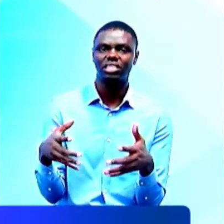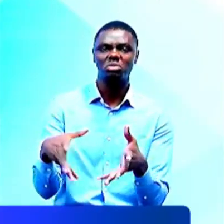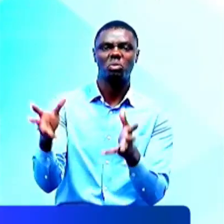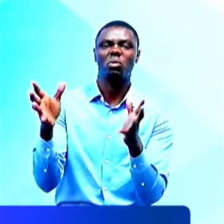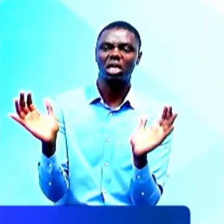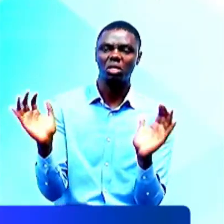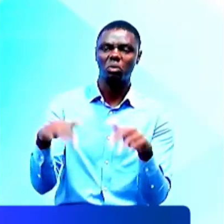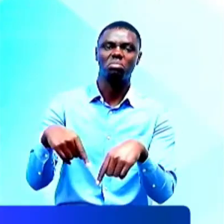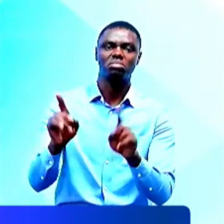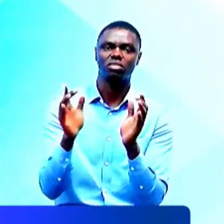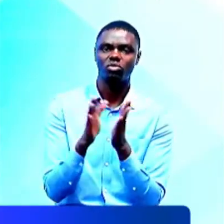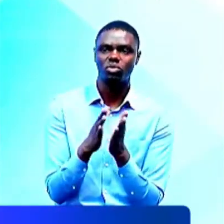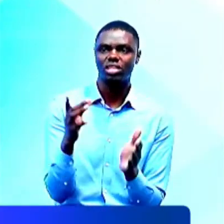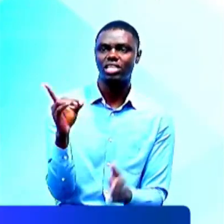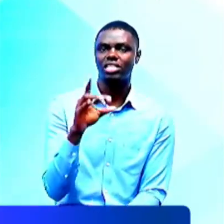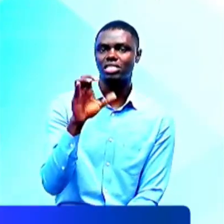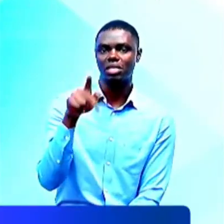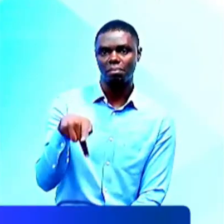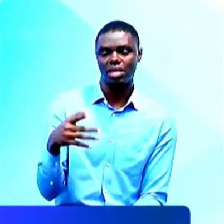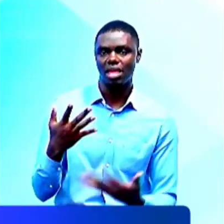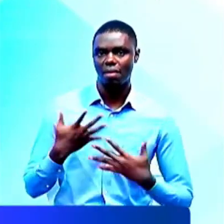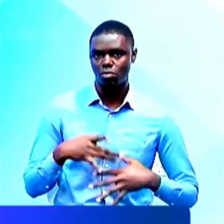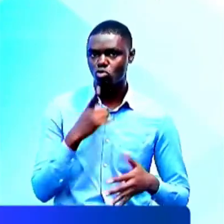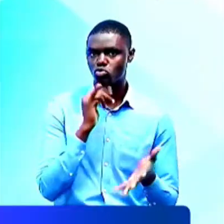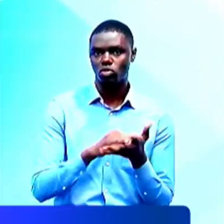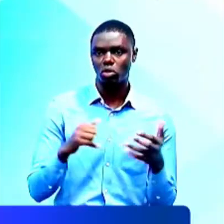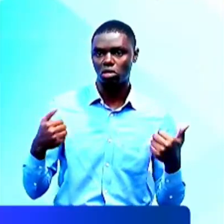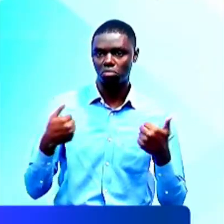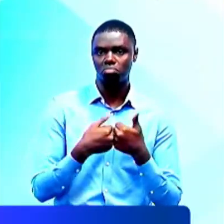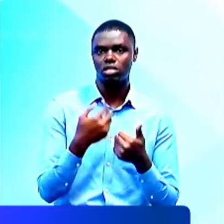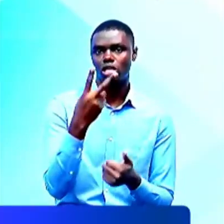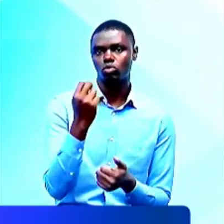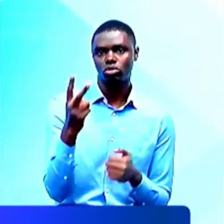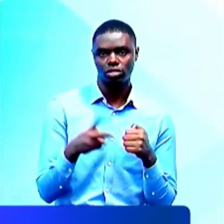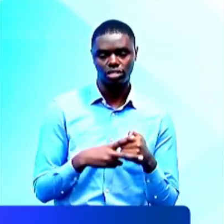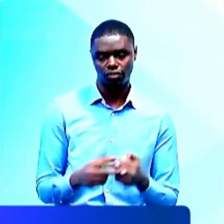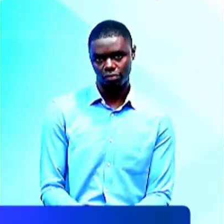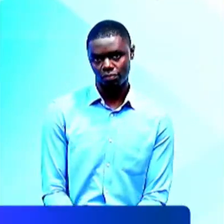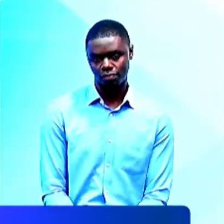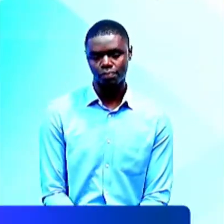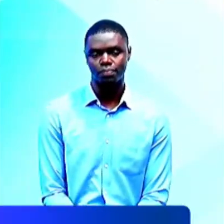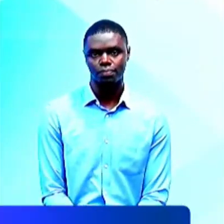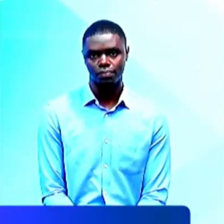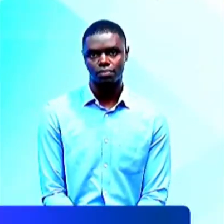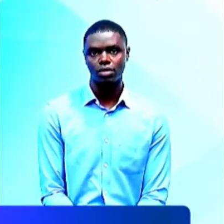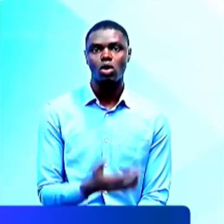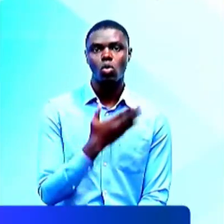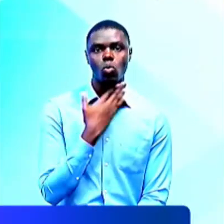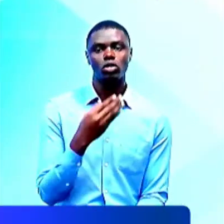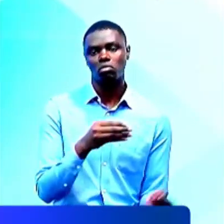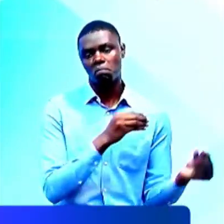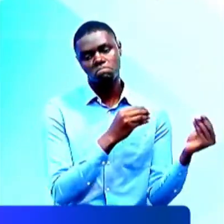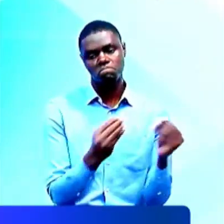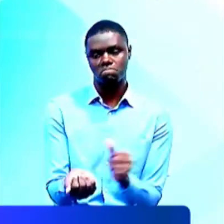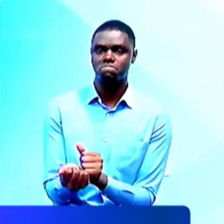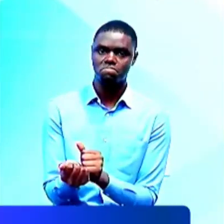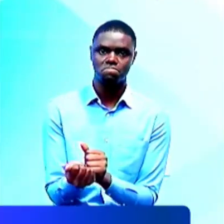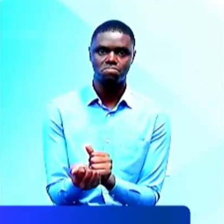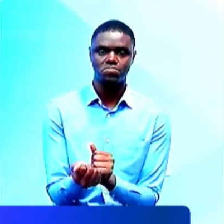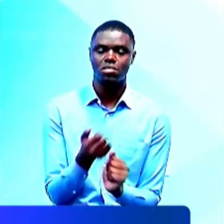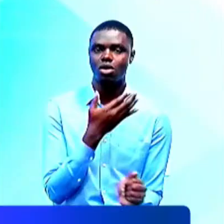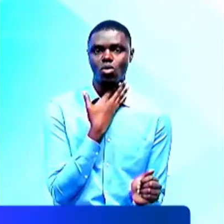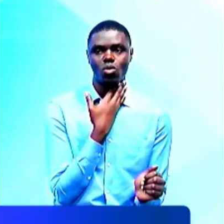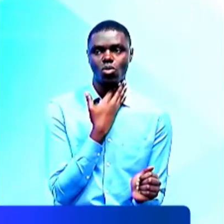regroup themselves with the DCP people so that we face them come 2027. We want to defeat them. We want